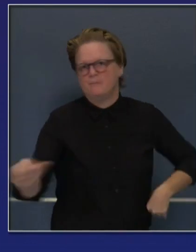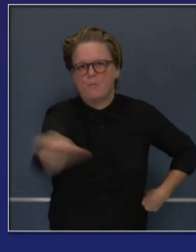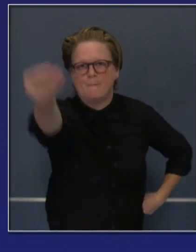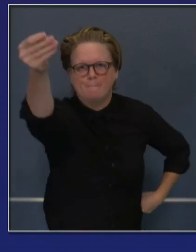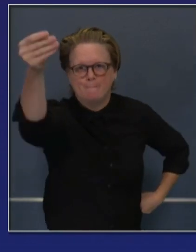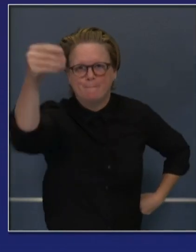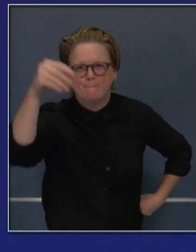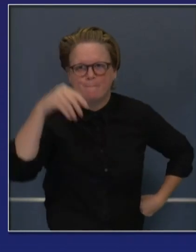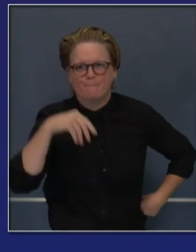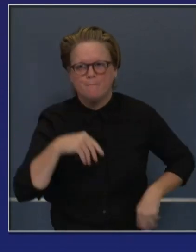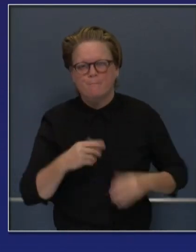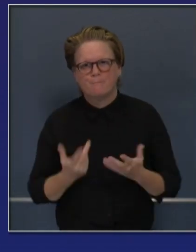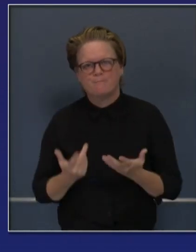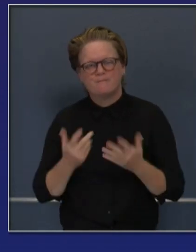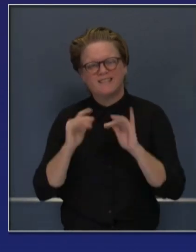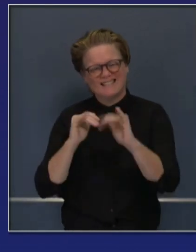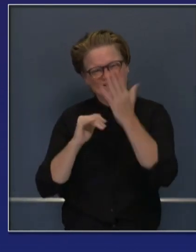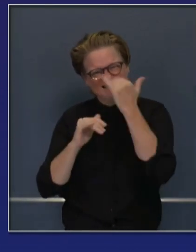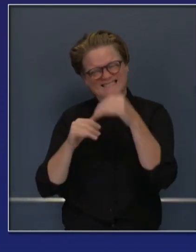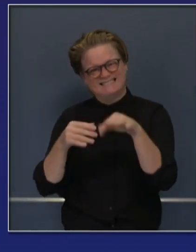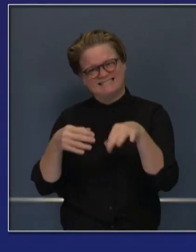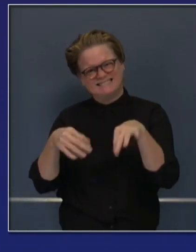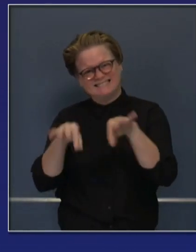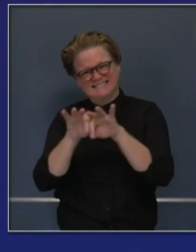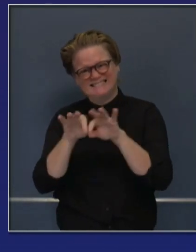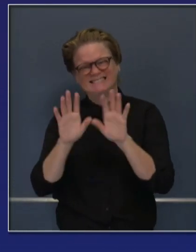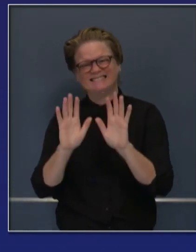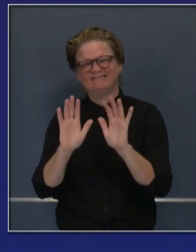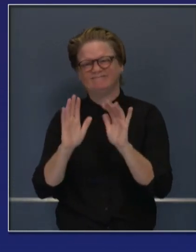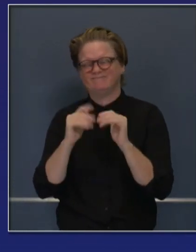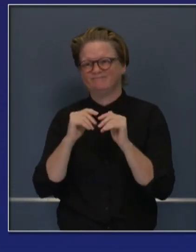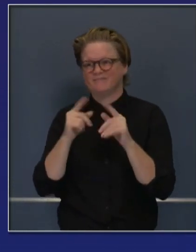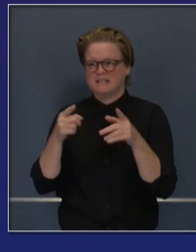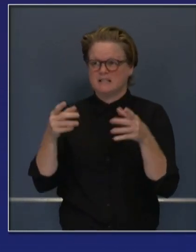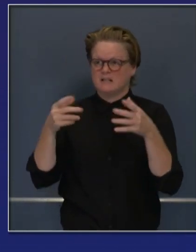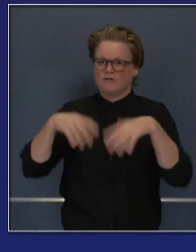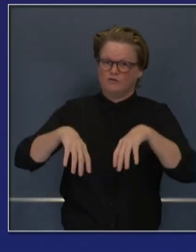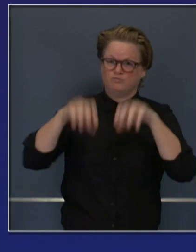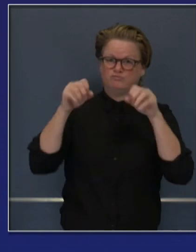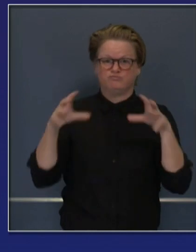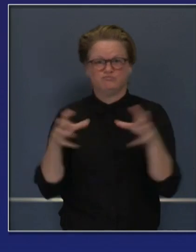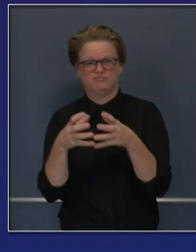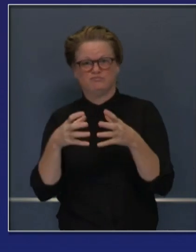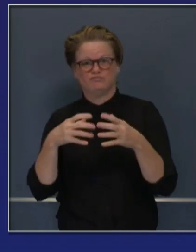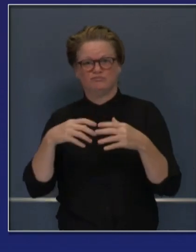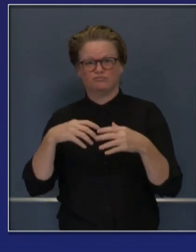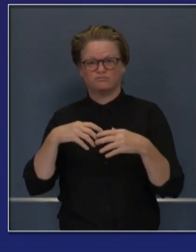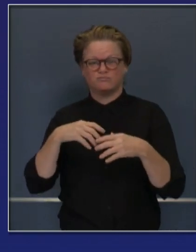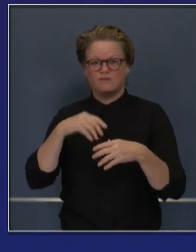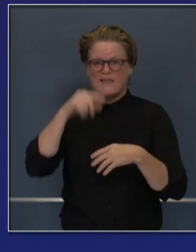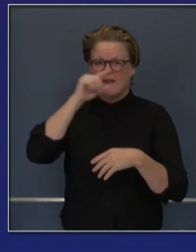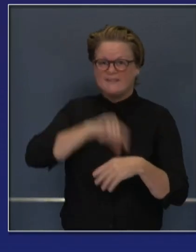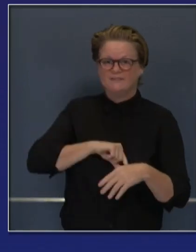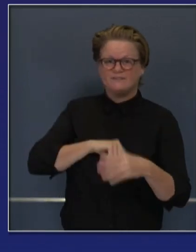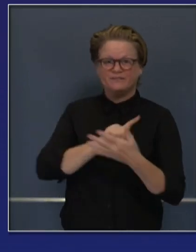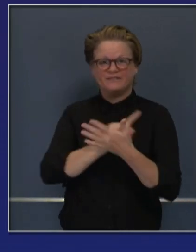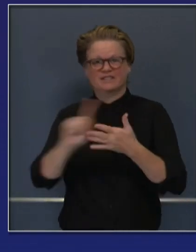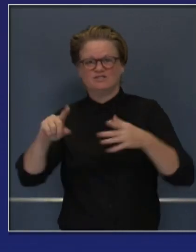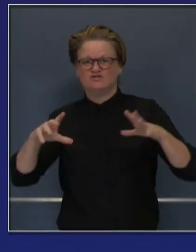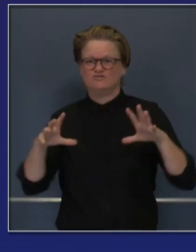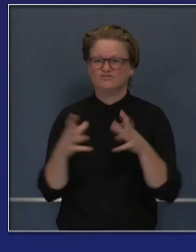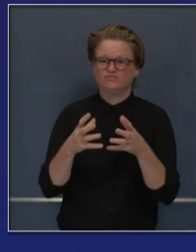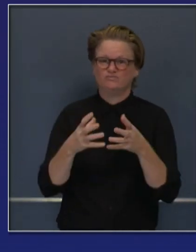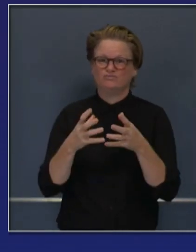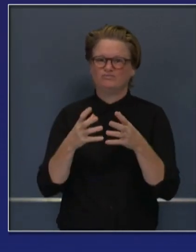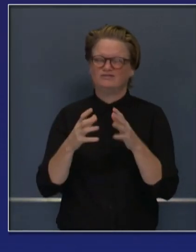you to consider how you engage with friends and family over the weeks to come to keep transmission